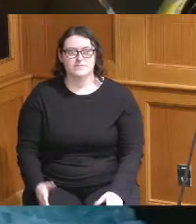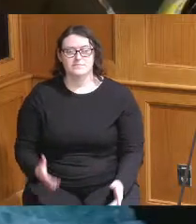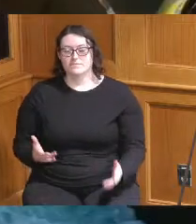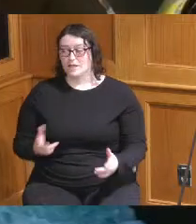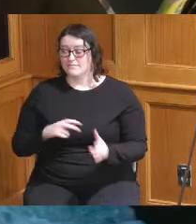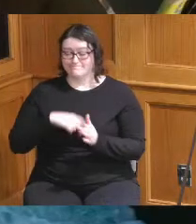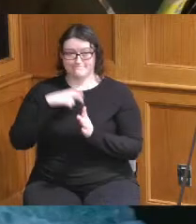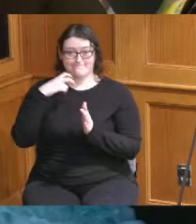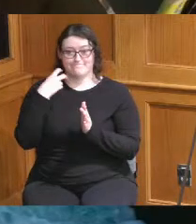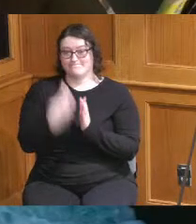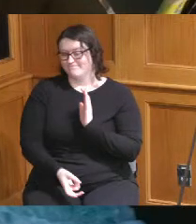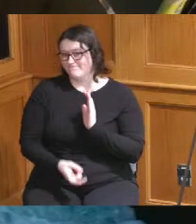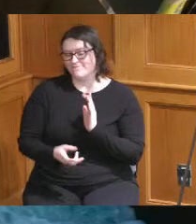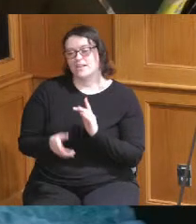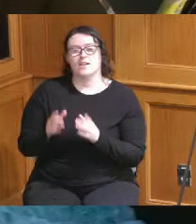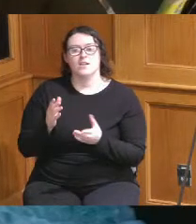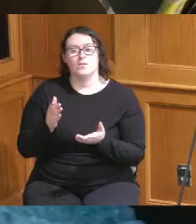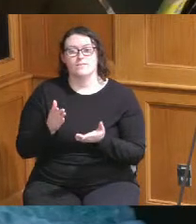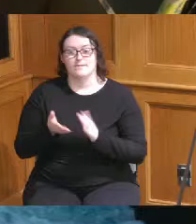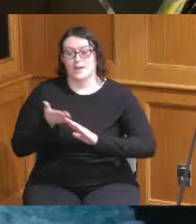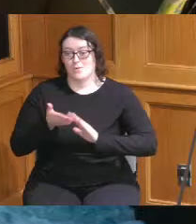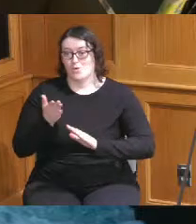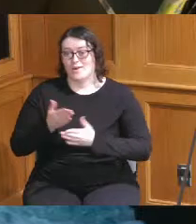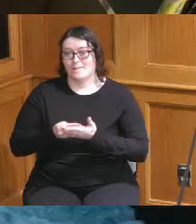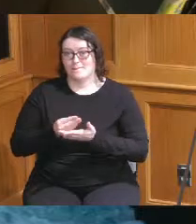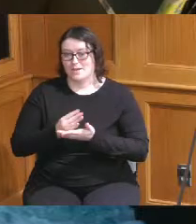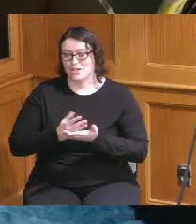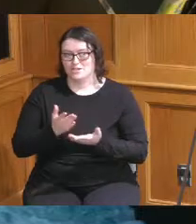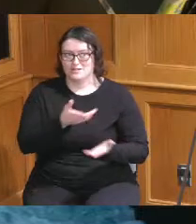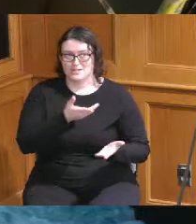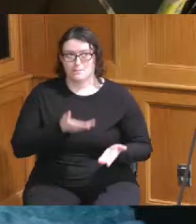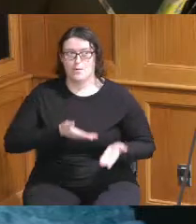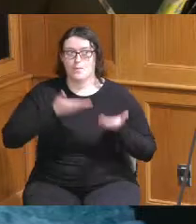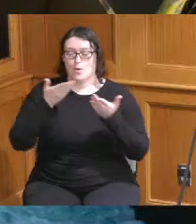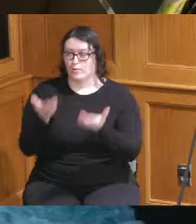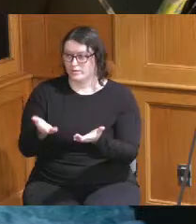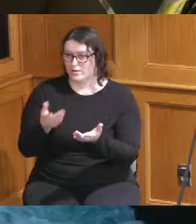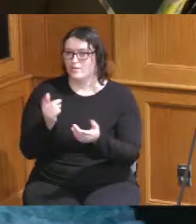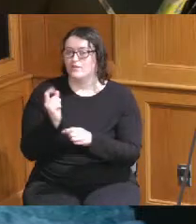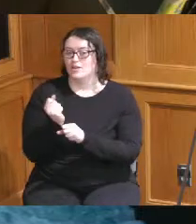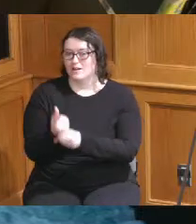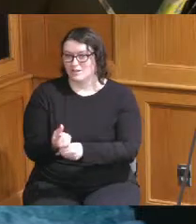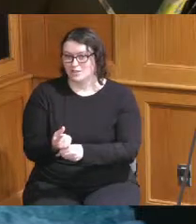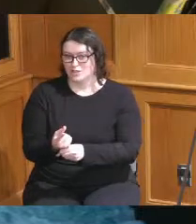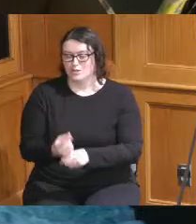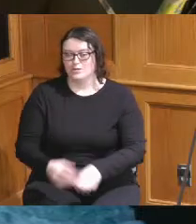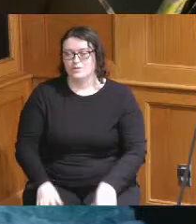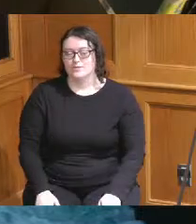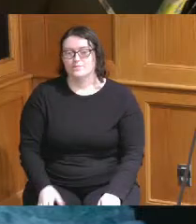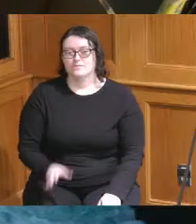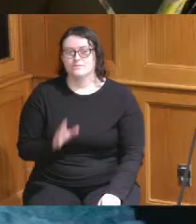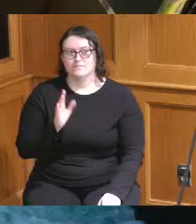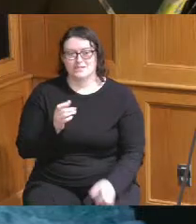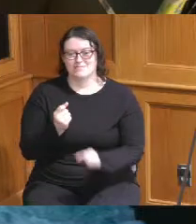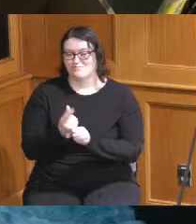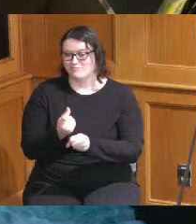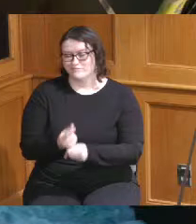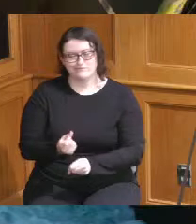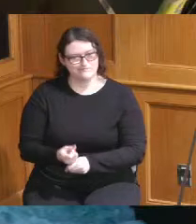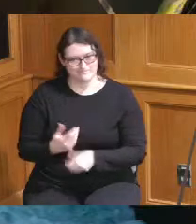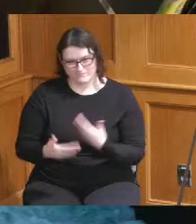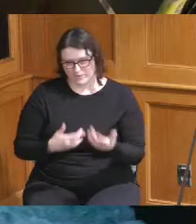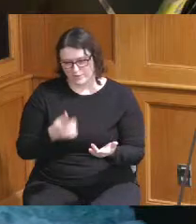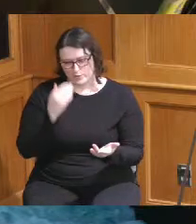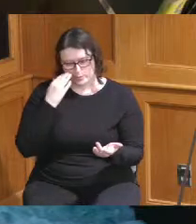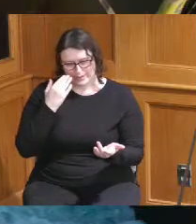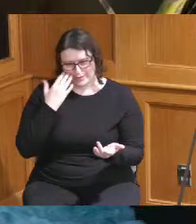But jumping right into the operating budget, so this is the proposed operating budget for 2025. This is an annual process, as you